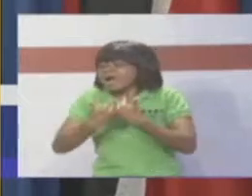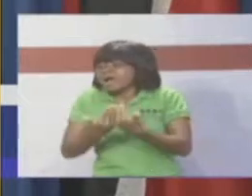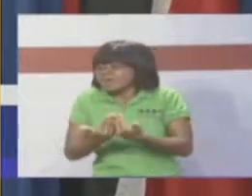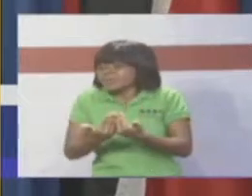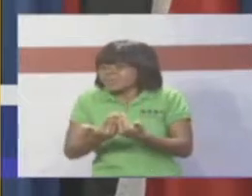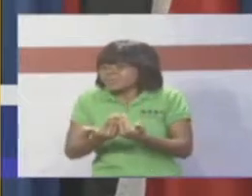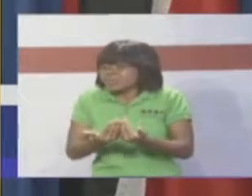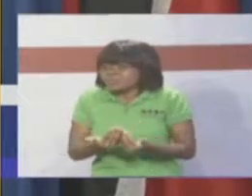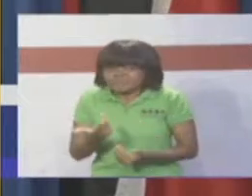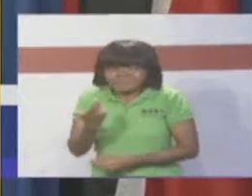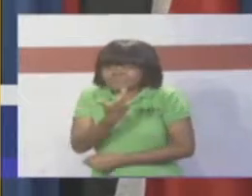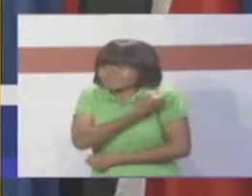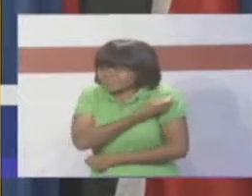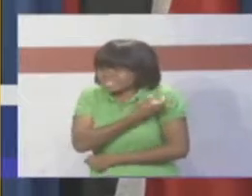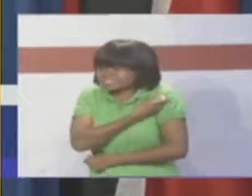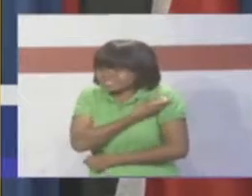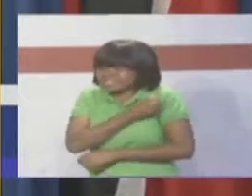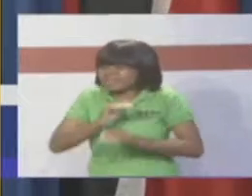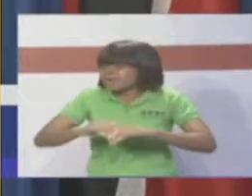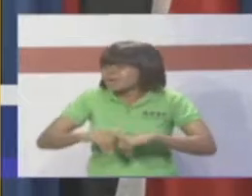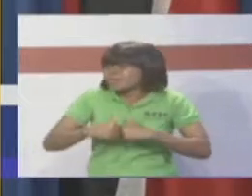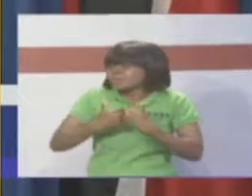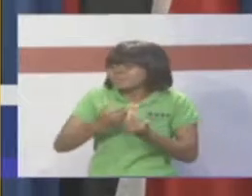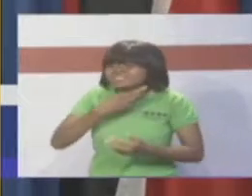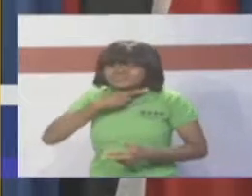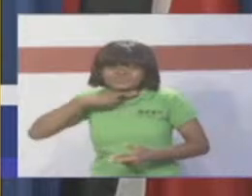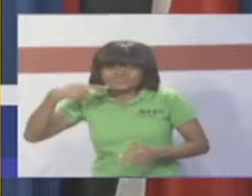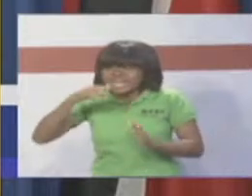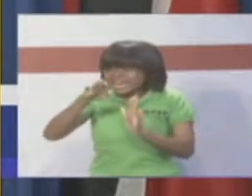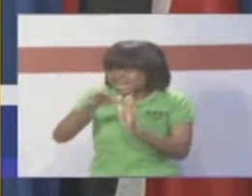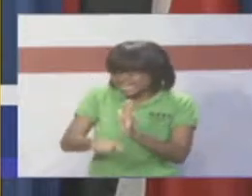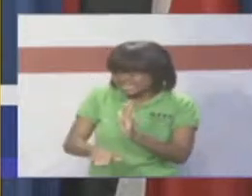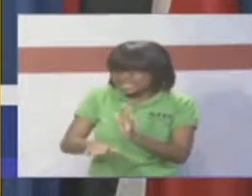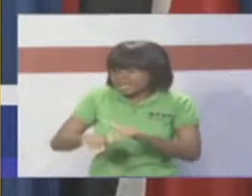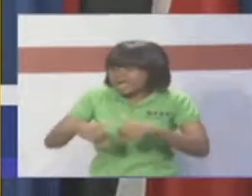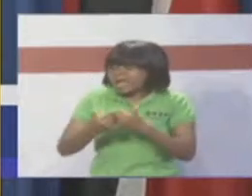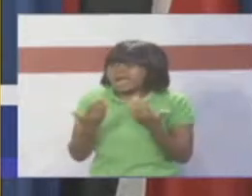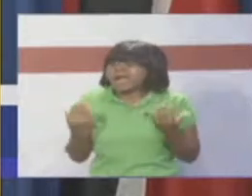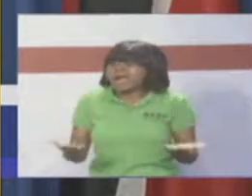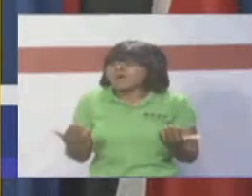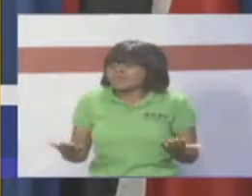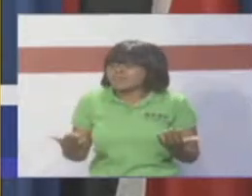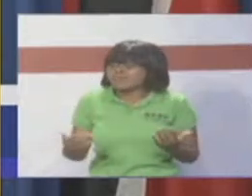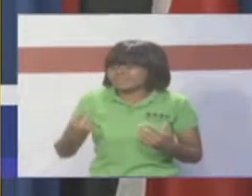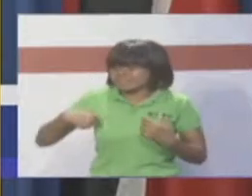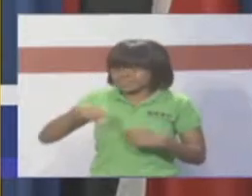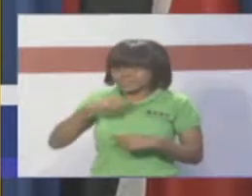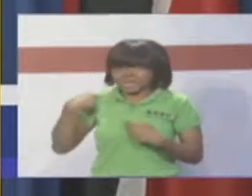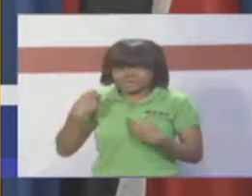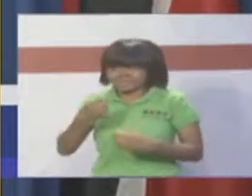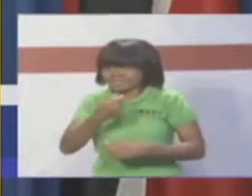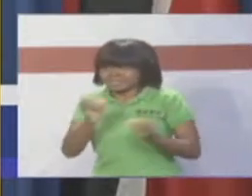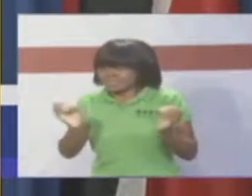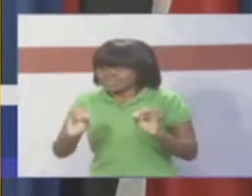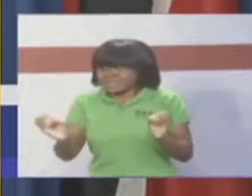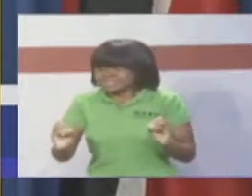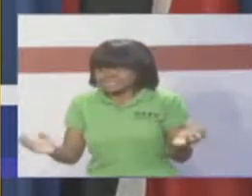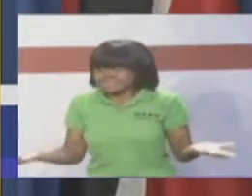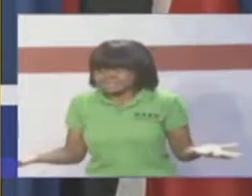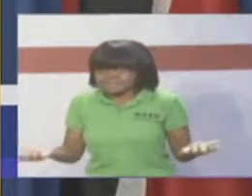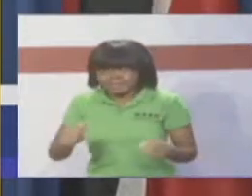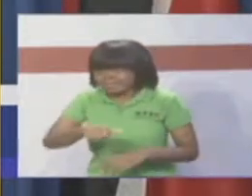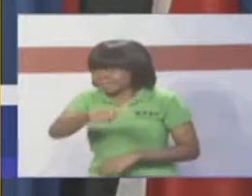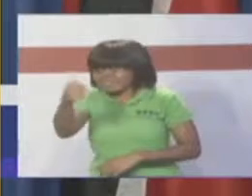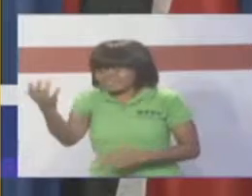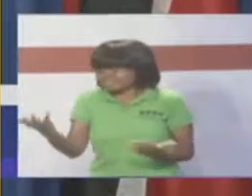program. Nothing else is available at this time other than the protocols that we have been following before the vaccines became